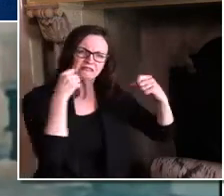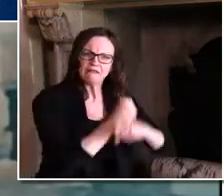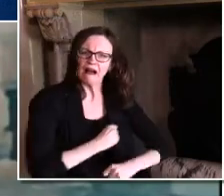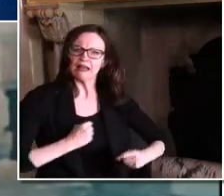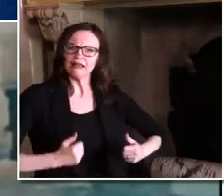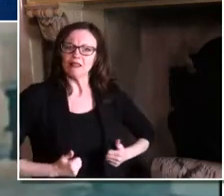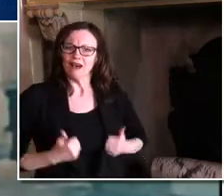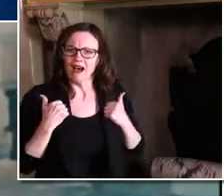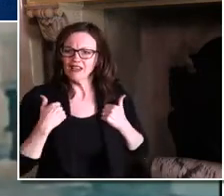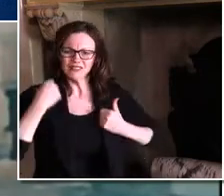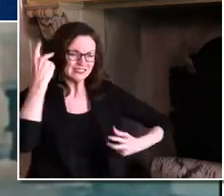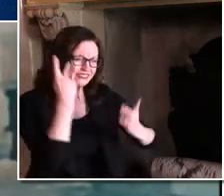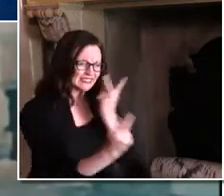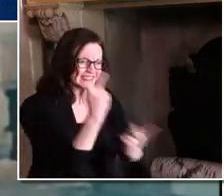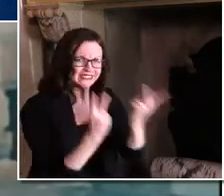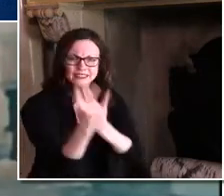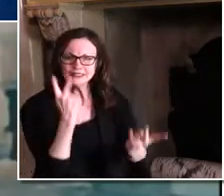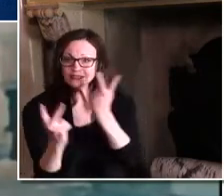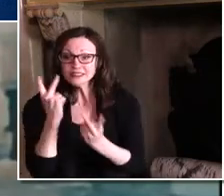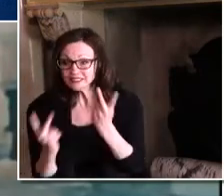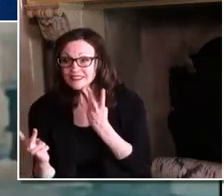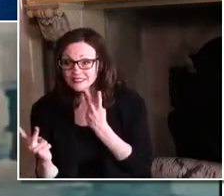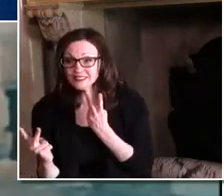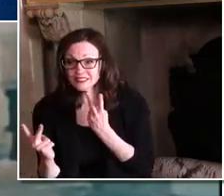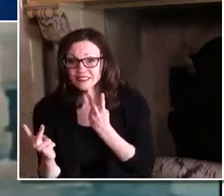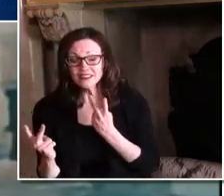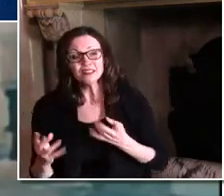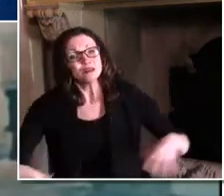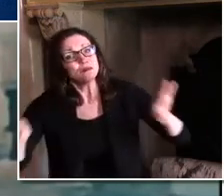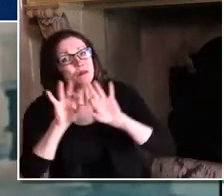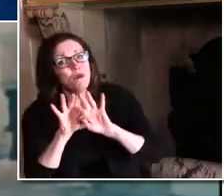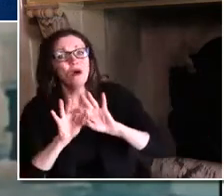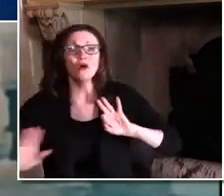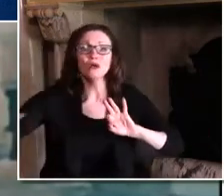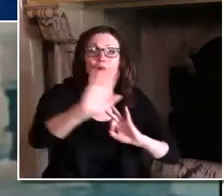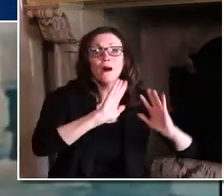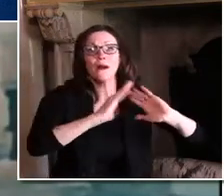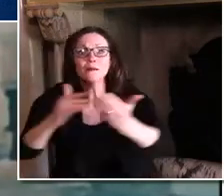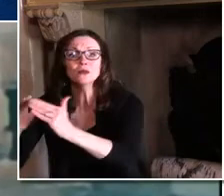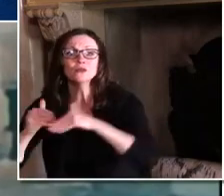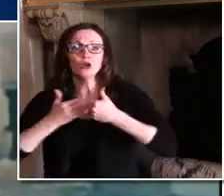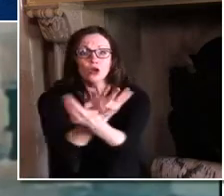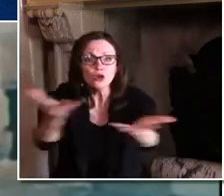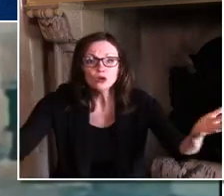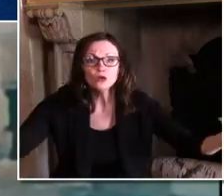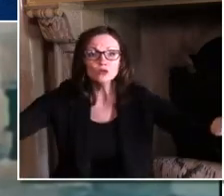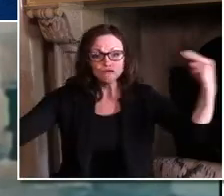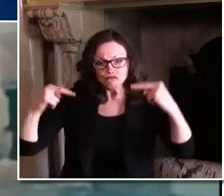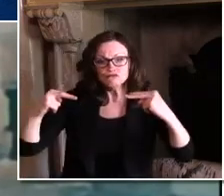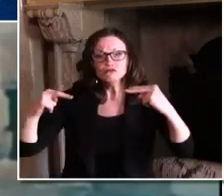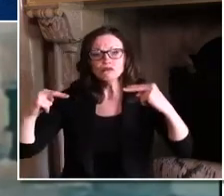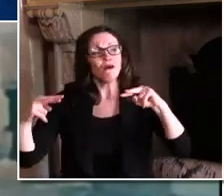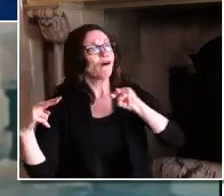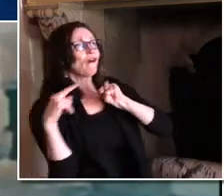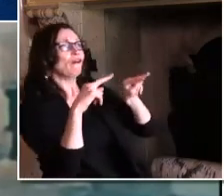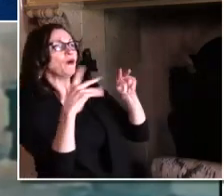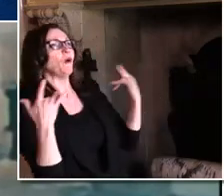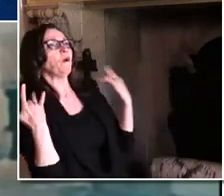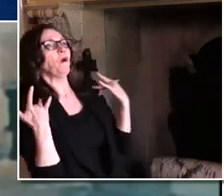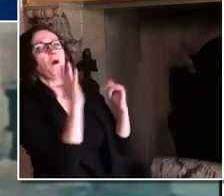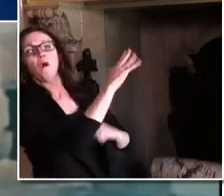For me, that means PPE every shift. And for all of us, it means physical distancing